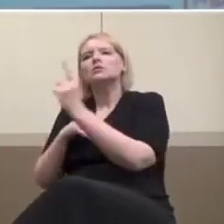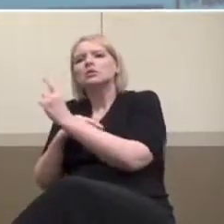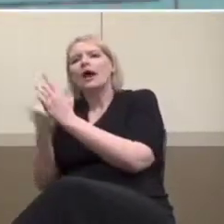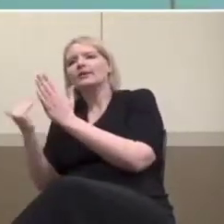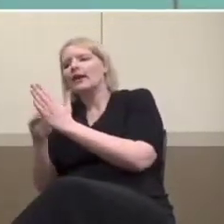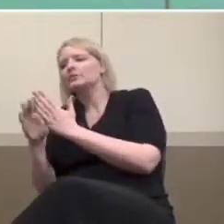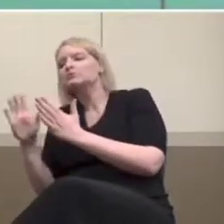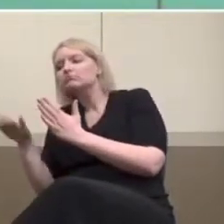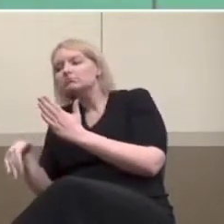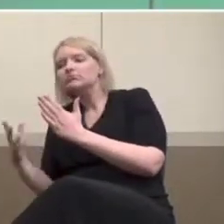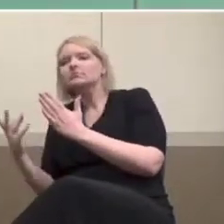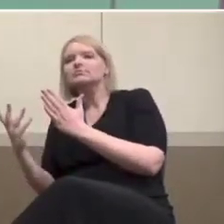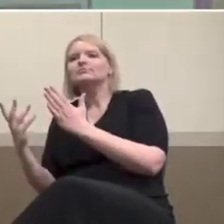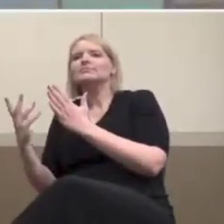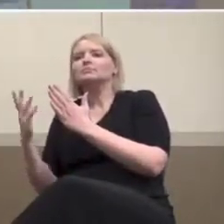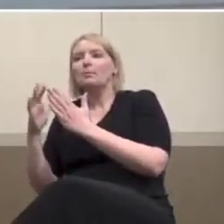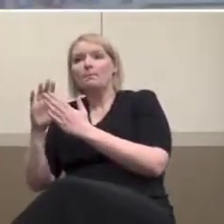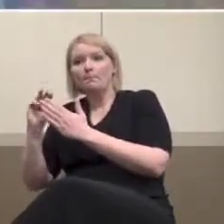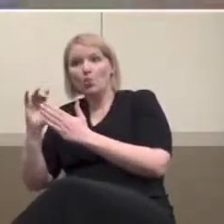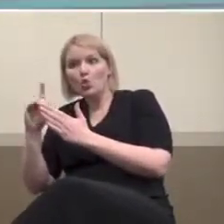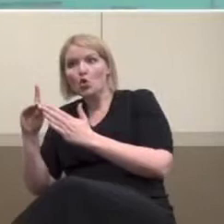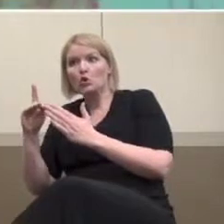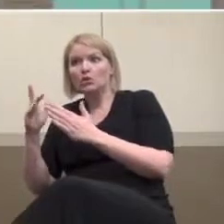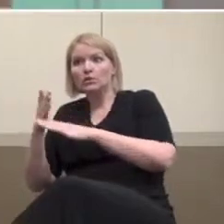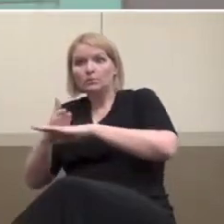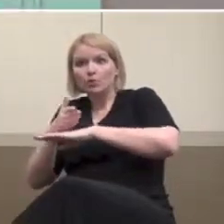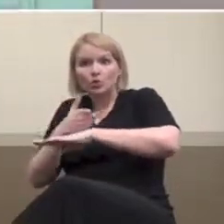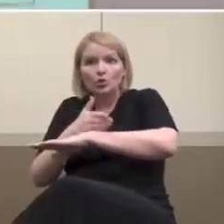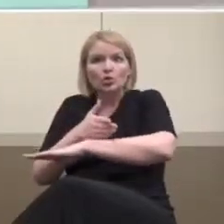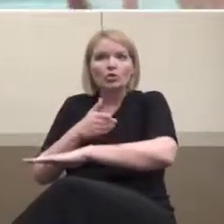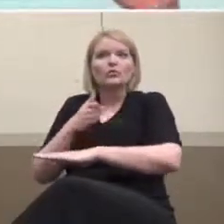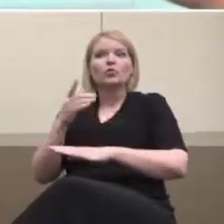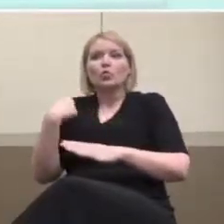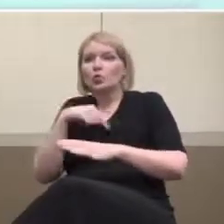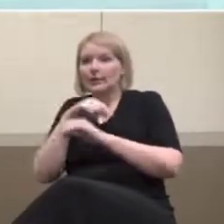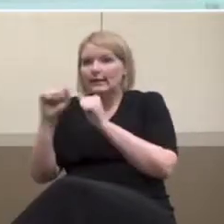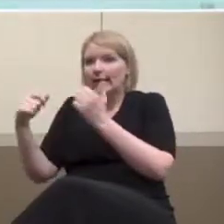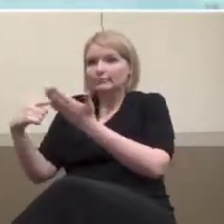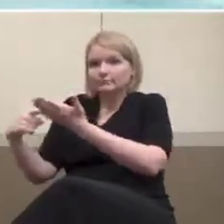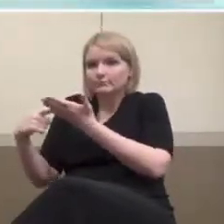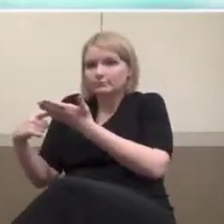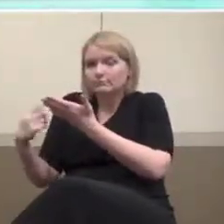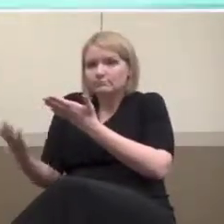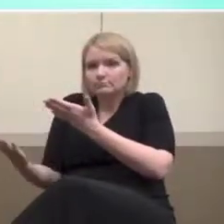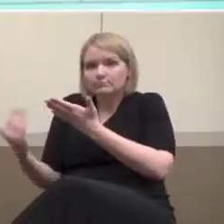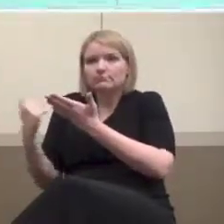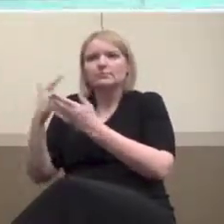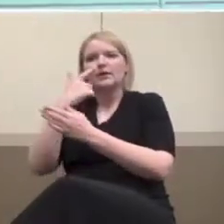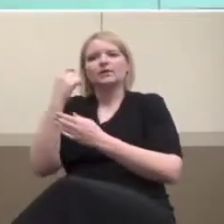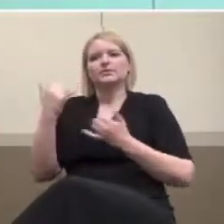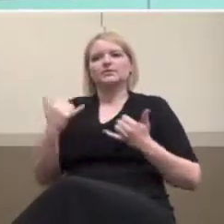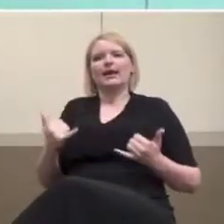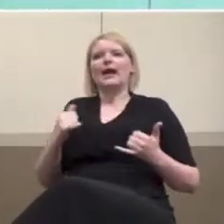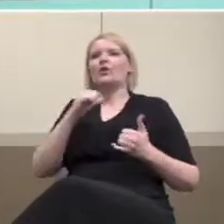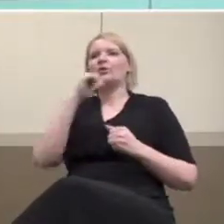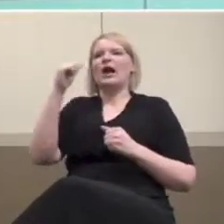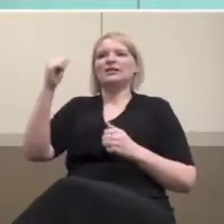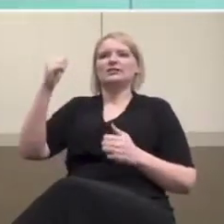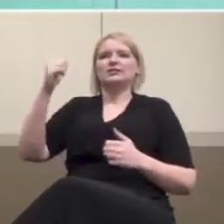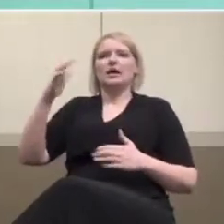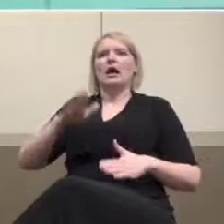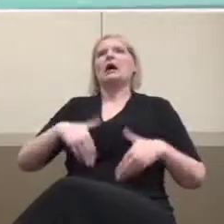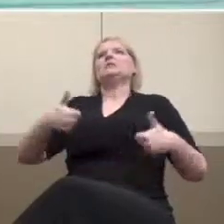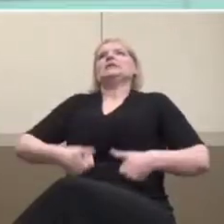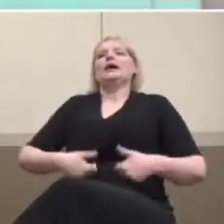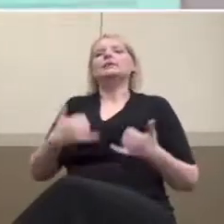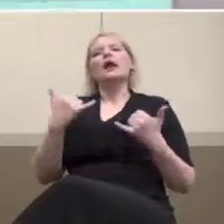times and see if her mood would increase, and I could kind of know maybe we could talk a little bit more because now you're not here, you're at a green, so you're